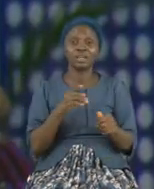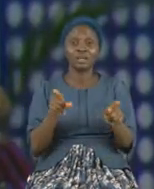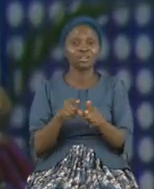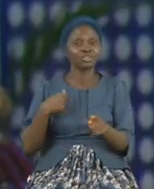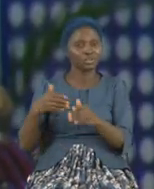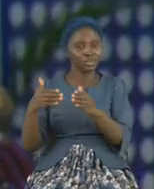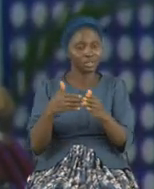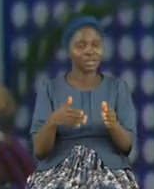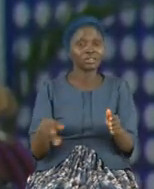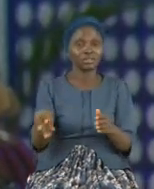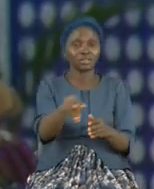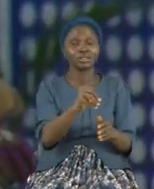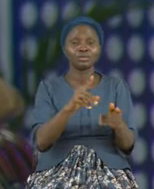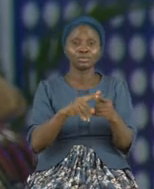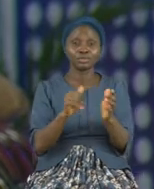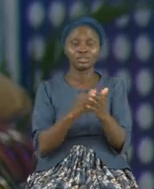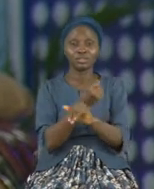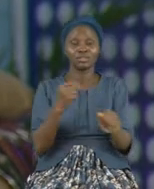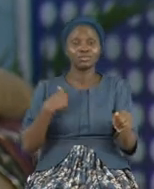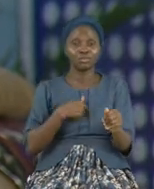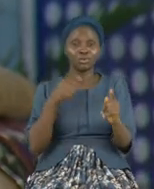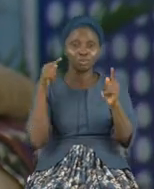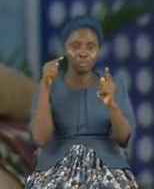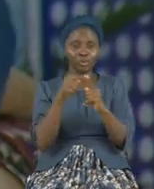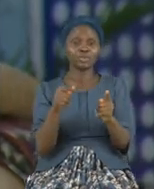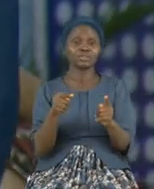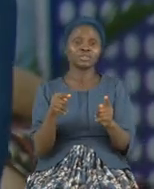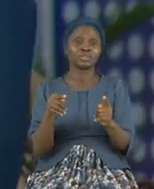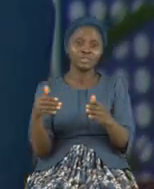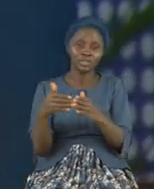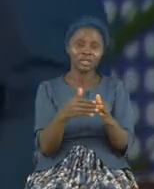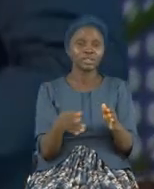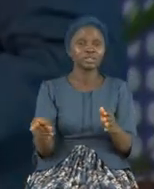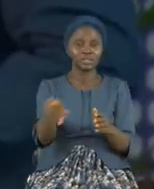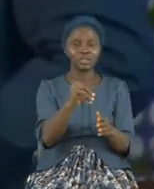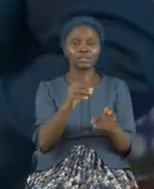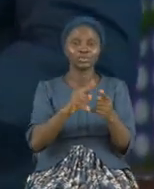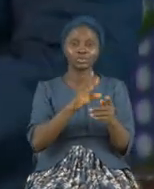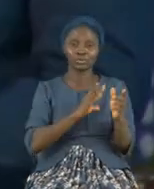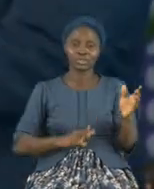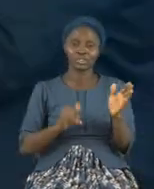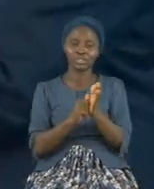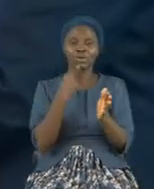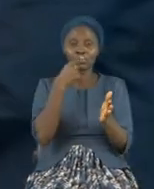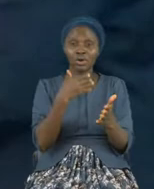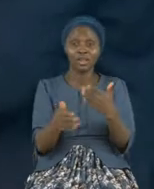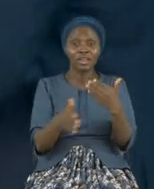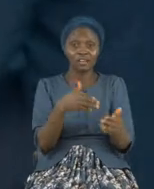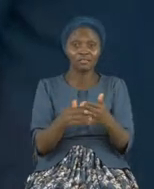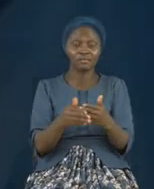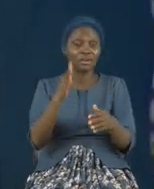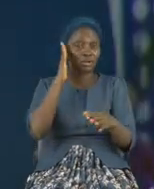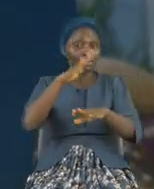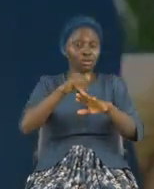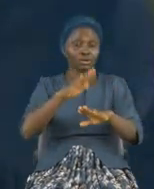to Christ. For whosoever shall call on the name of the Lord shall be saved. Look at number two